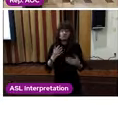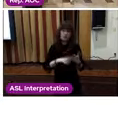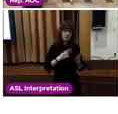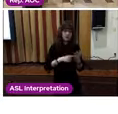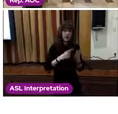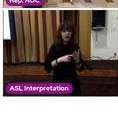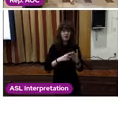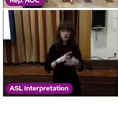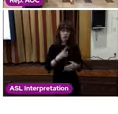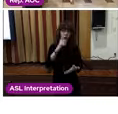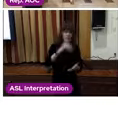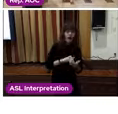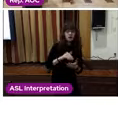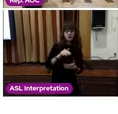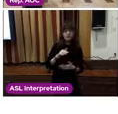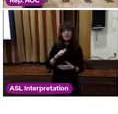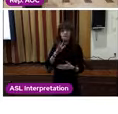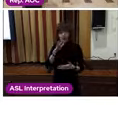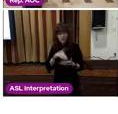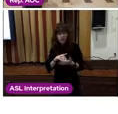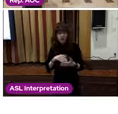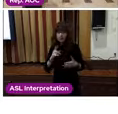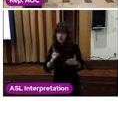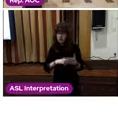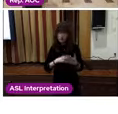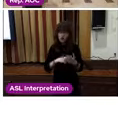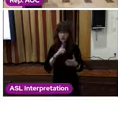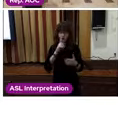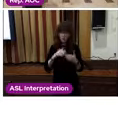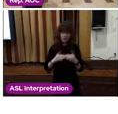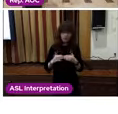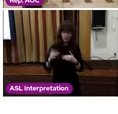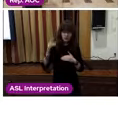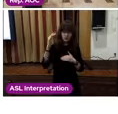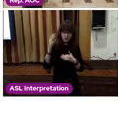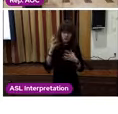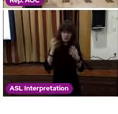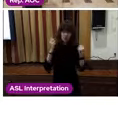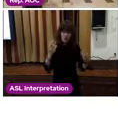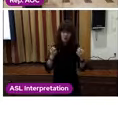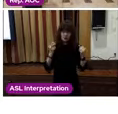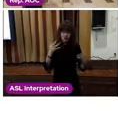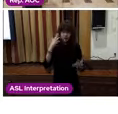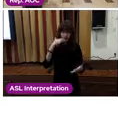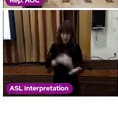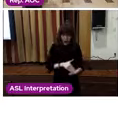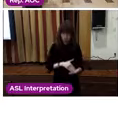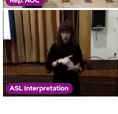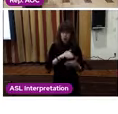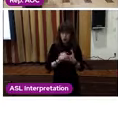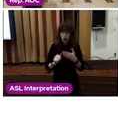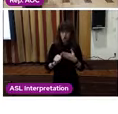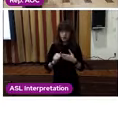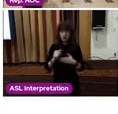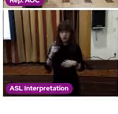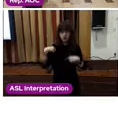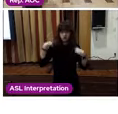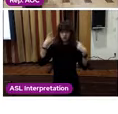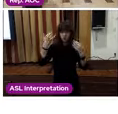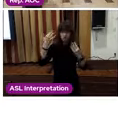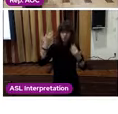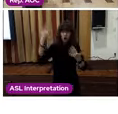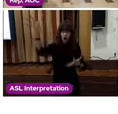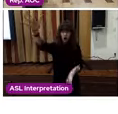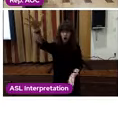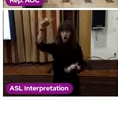thousands and thousands and thousands of dollars that we're able to get back for people. So just know that if you're having this kind of issue, part